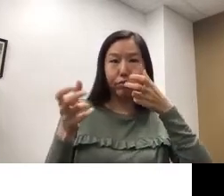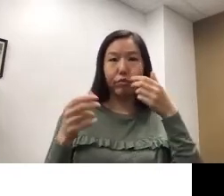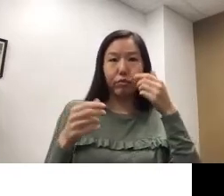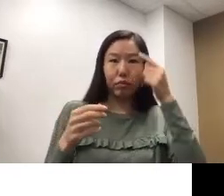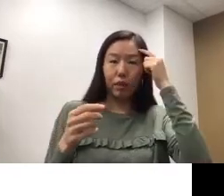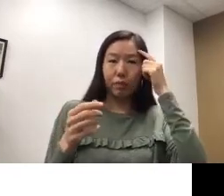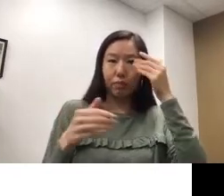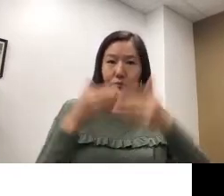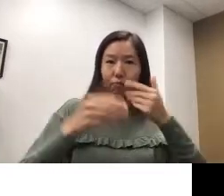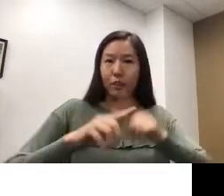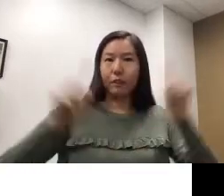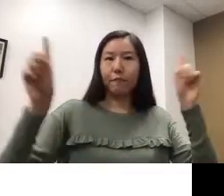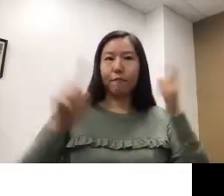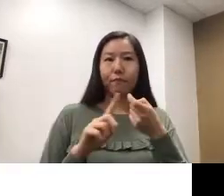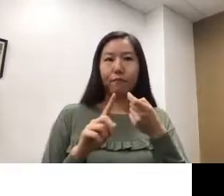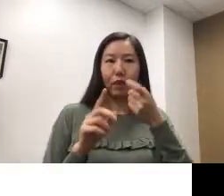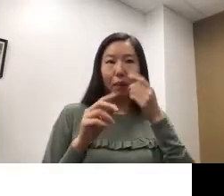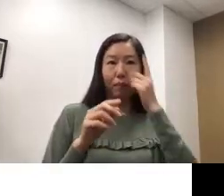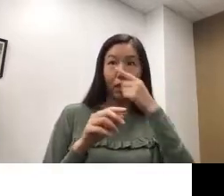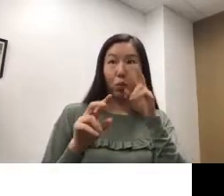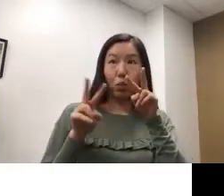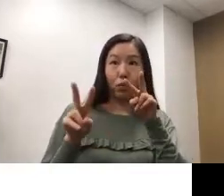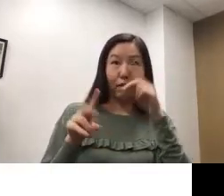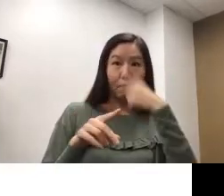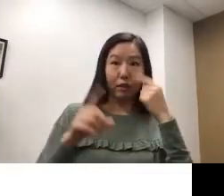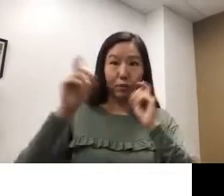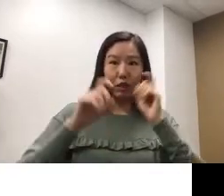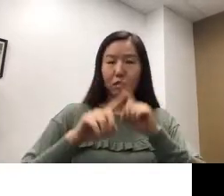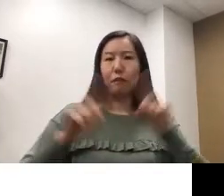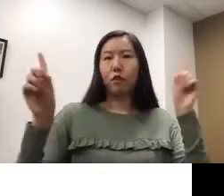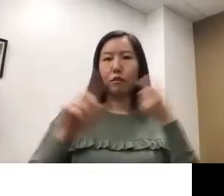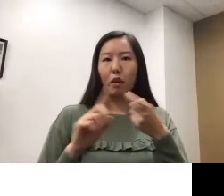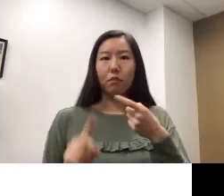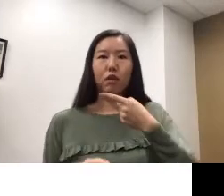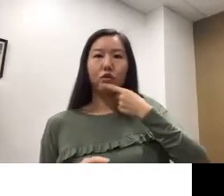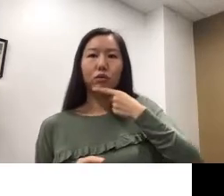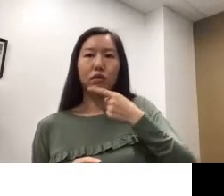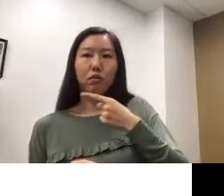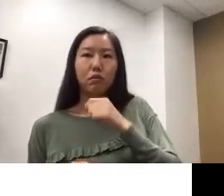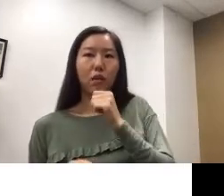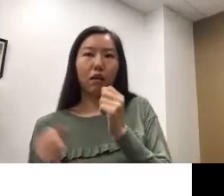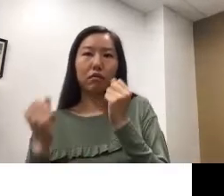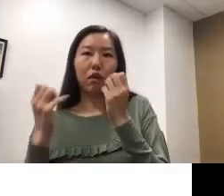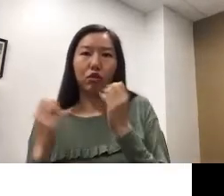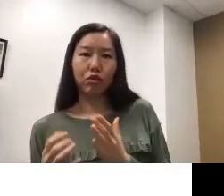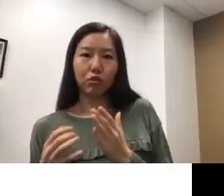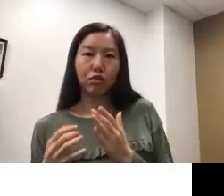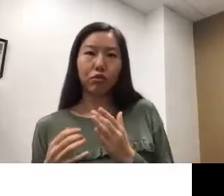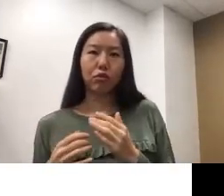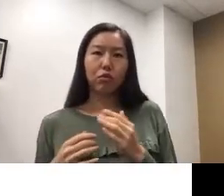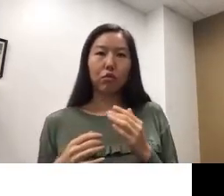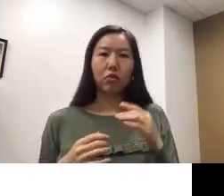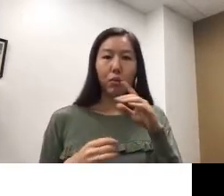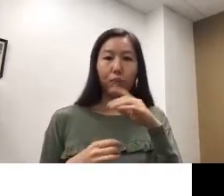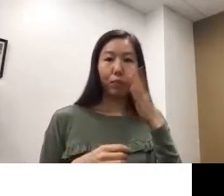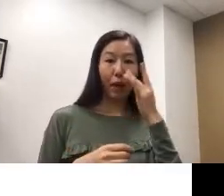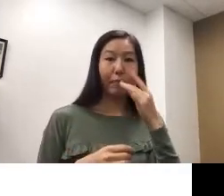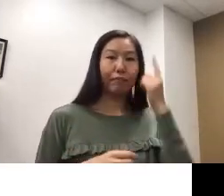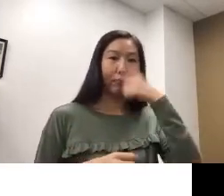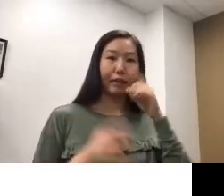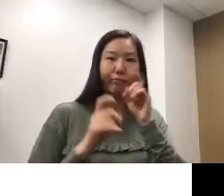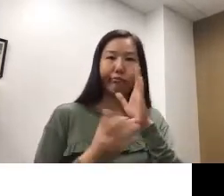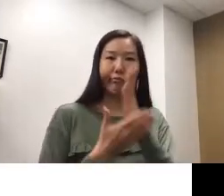And research, which is cited, has shown that deaf signers process facial expressions differently from hearing